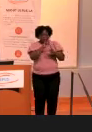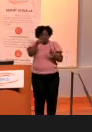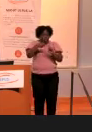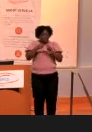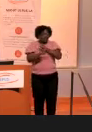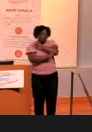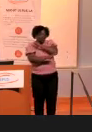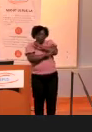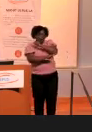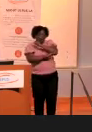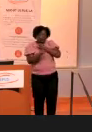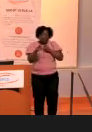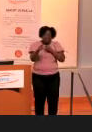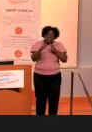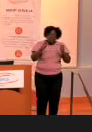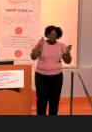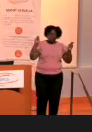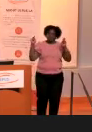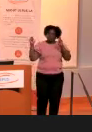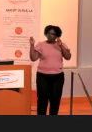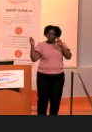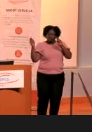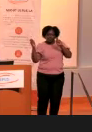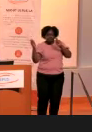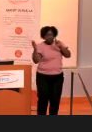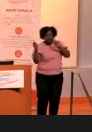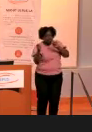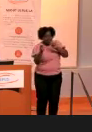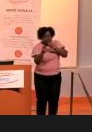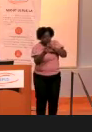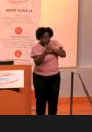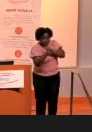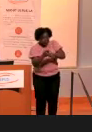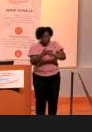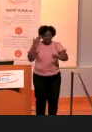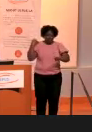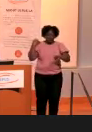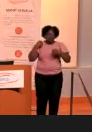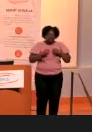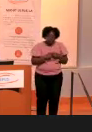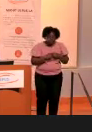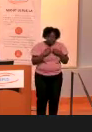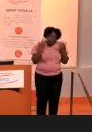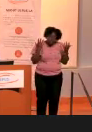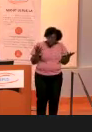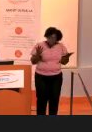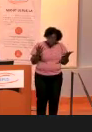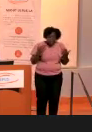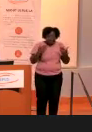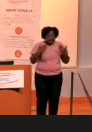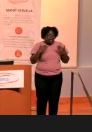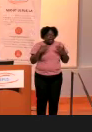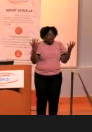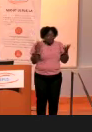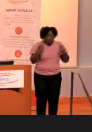I think, are a pretty big change from what we used and approached previously. And they require patients